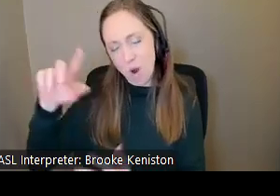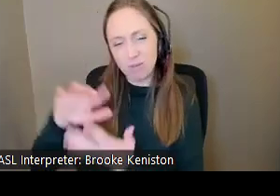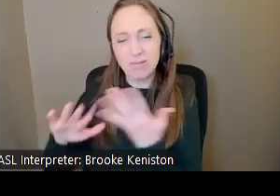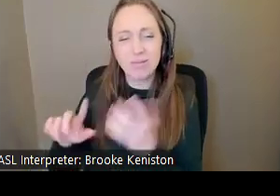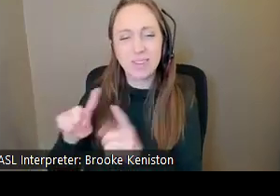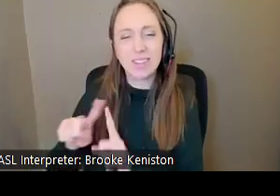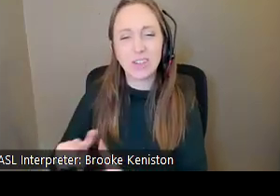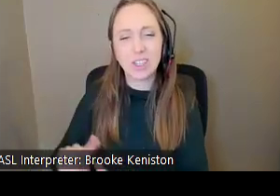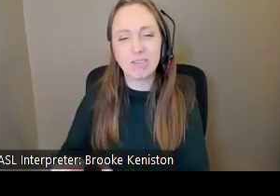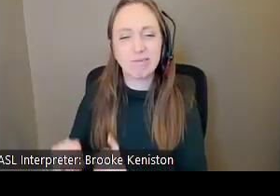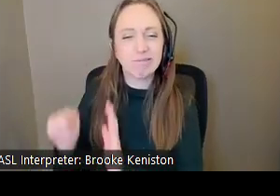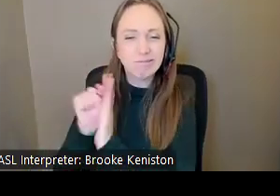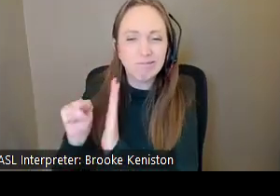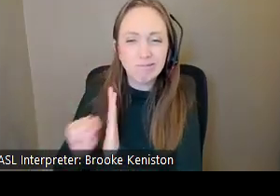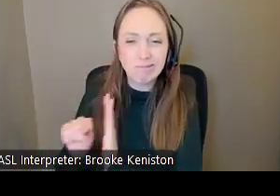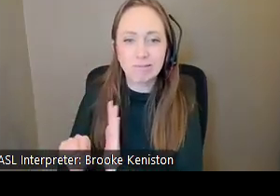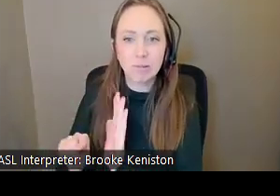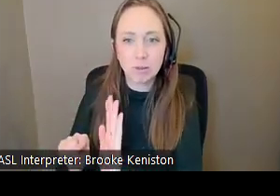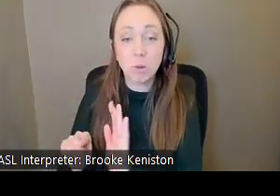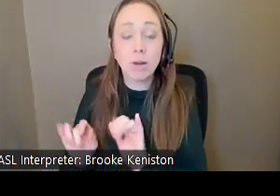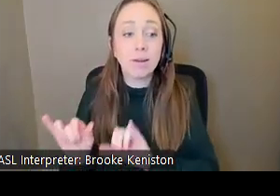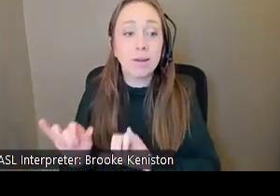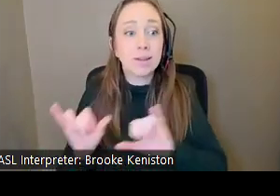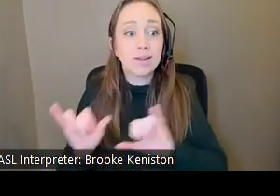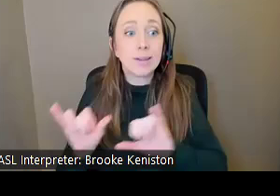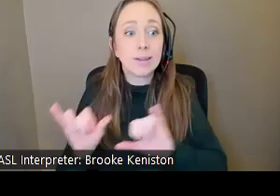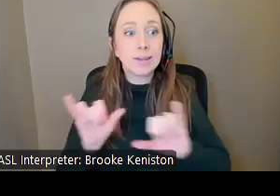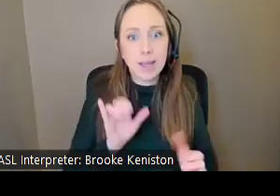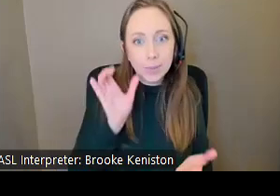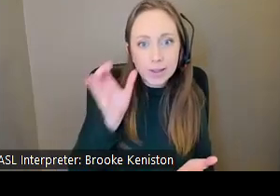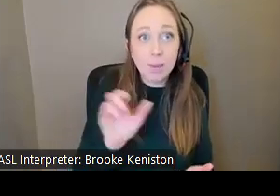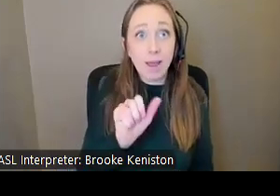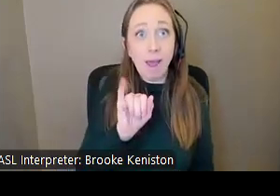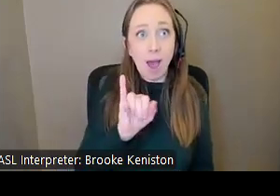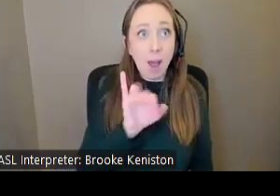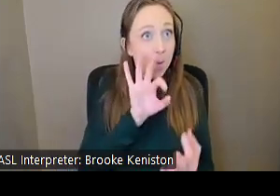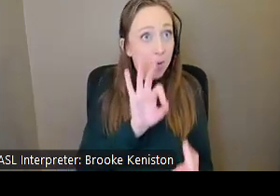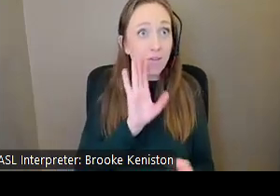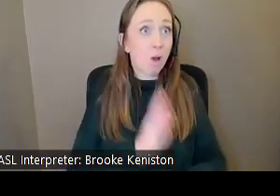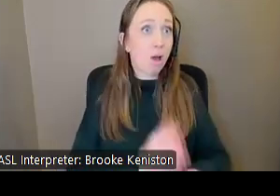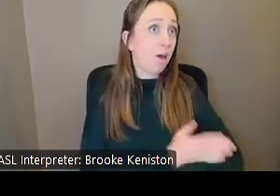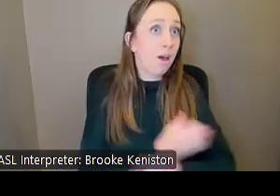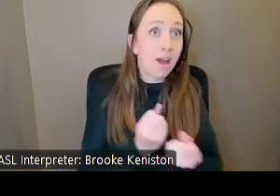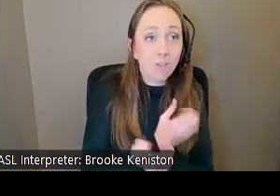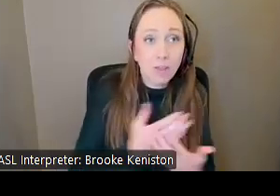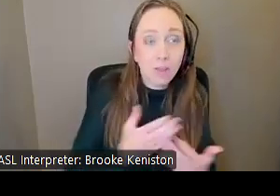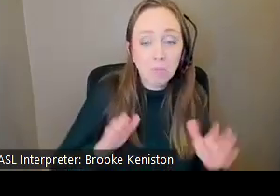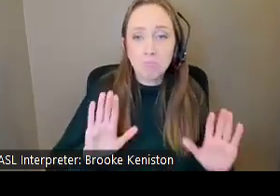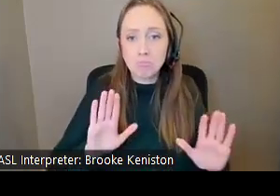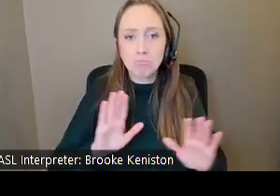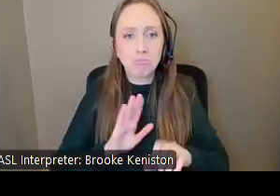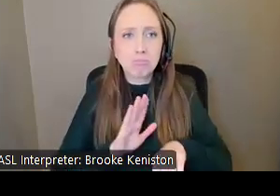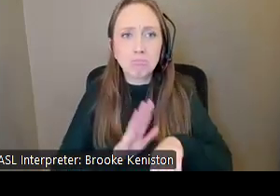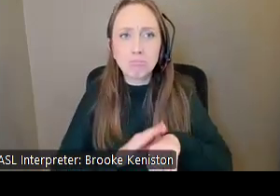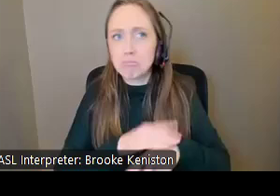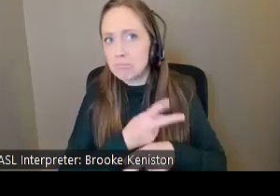as a magic bullet for healthcare challenges, we want to caution against. So more discerning stance than we got it figured out. There are